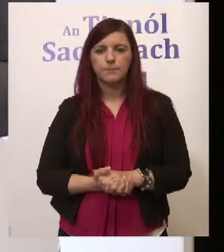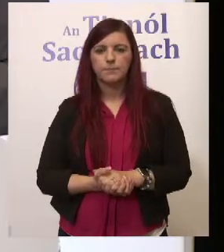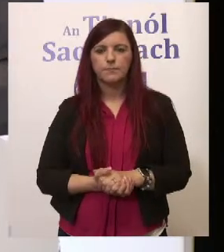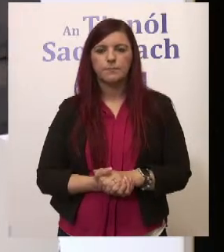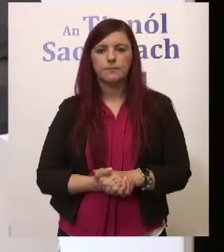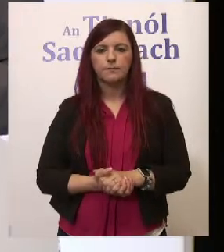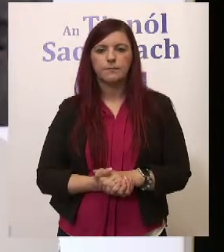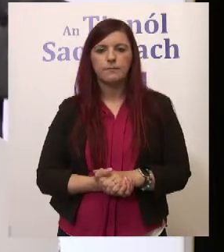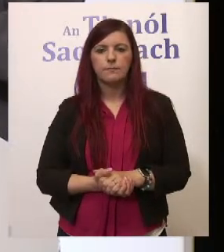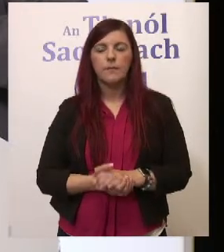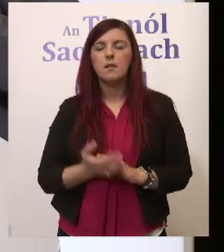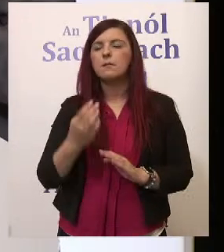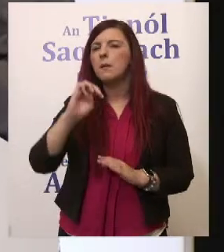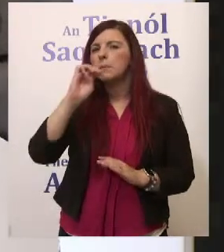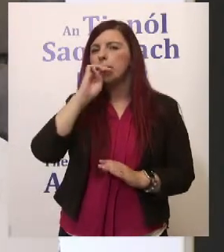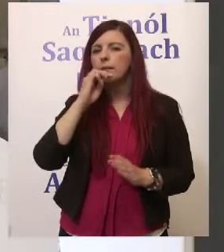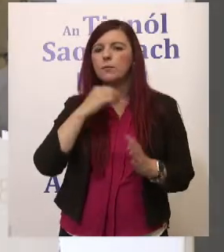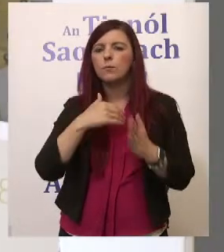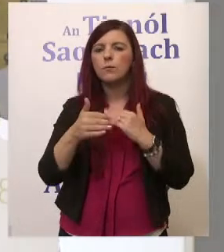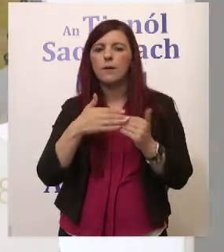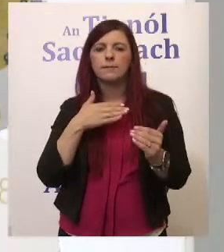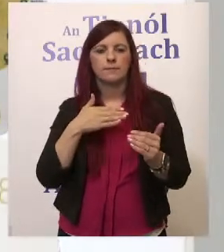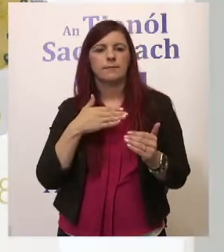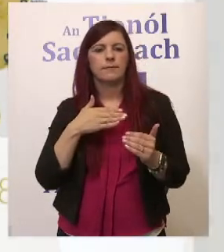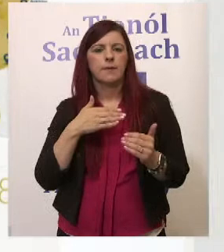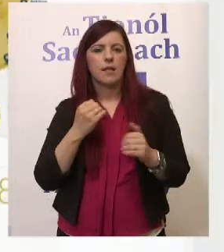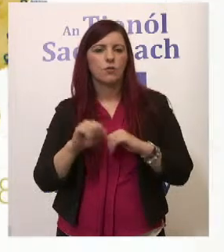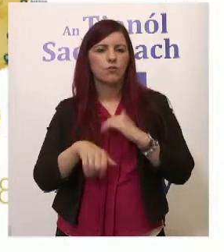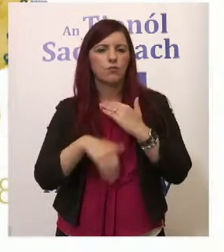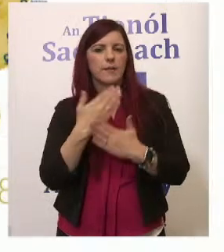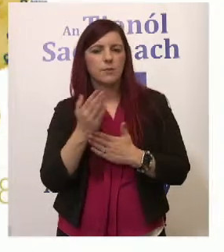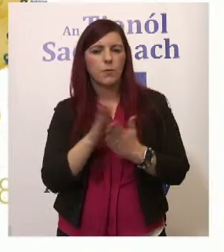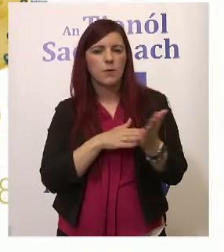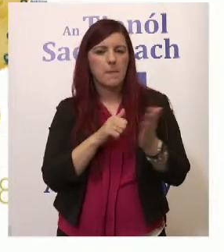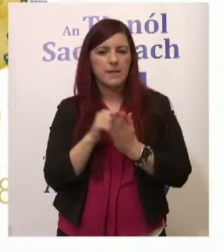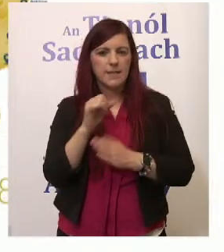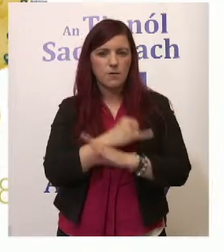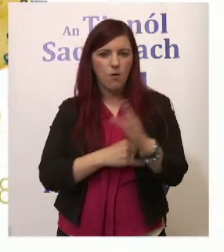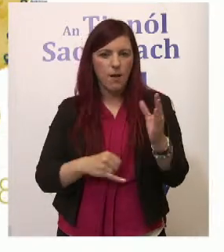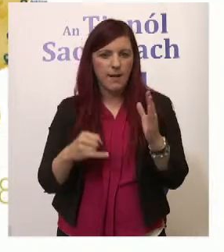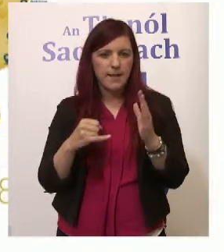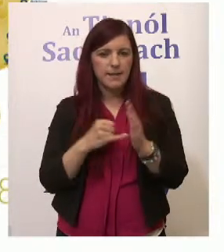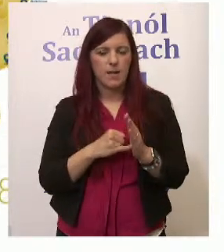What this means is that as a grassroots organisation